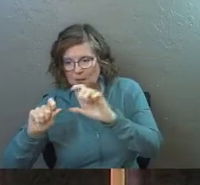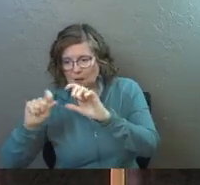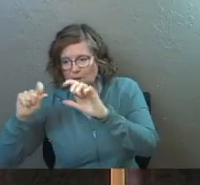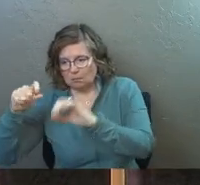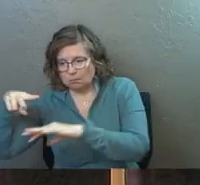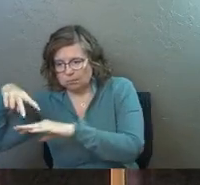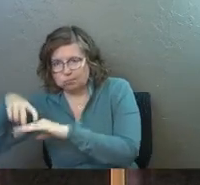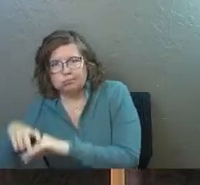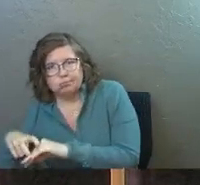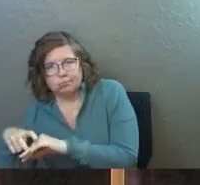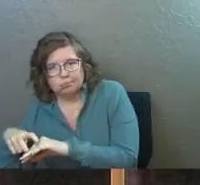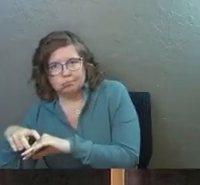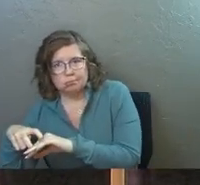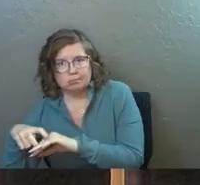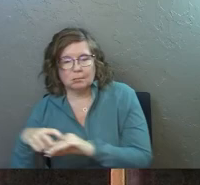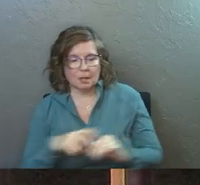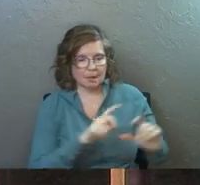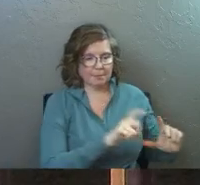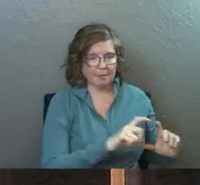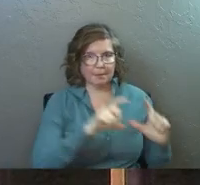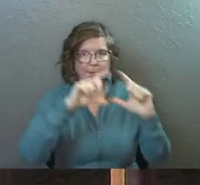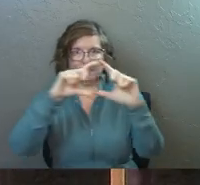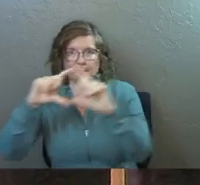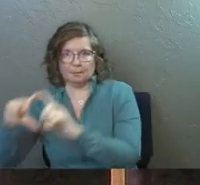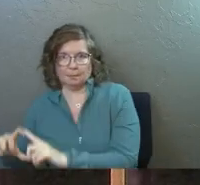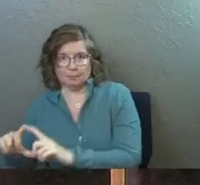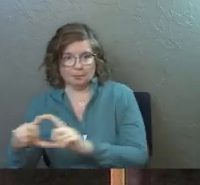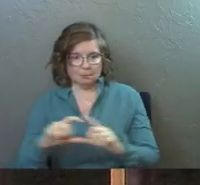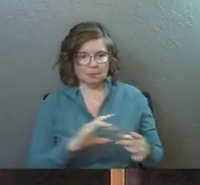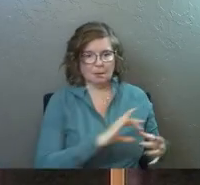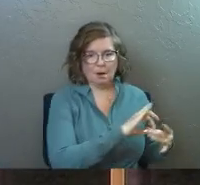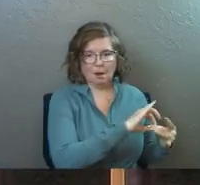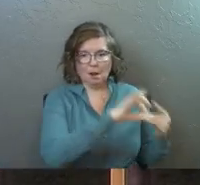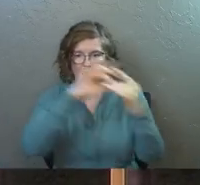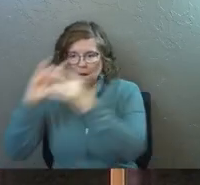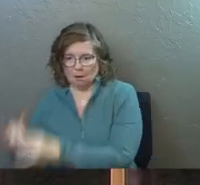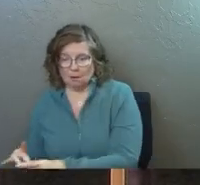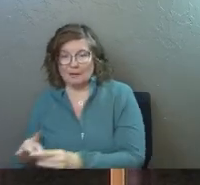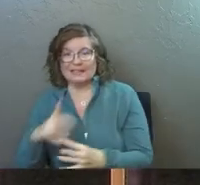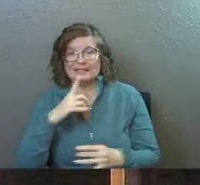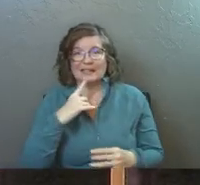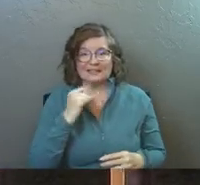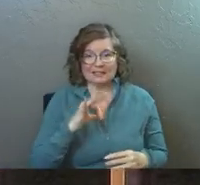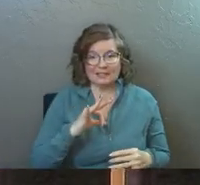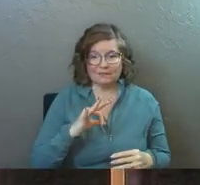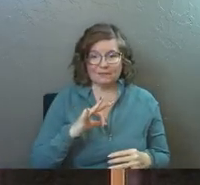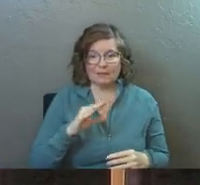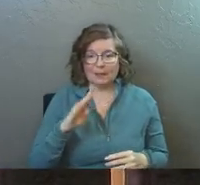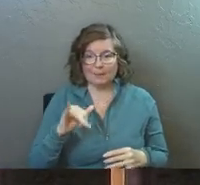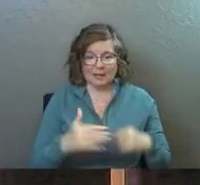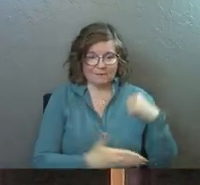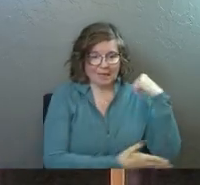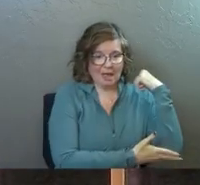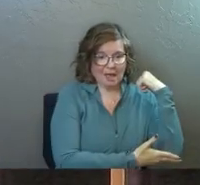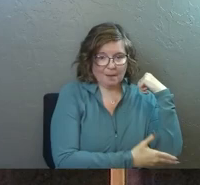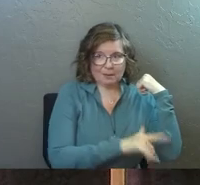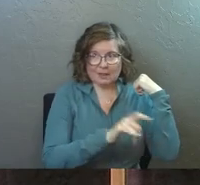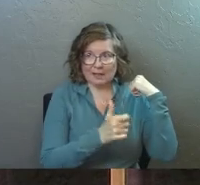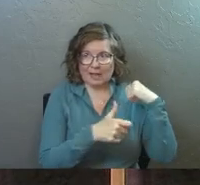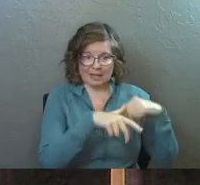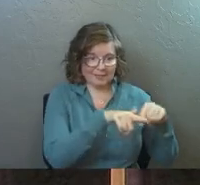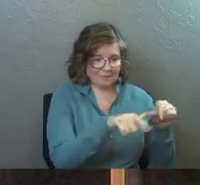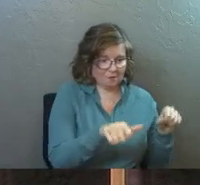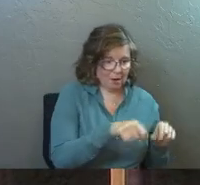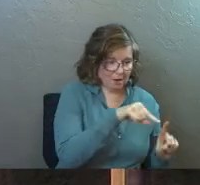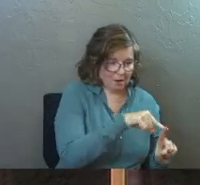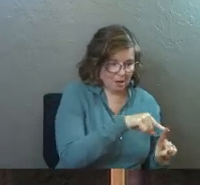Maya does with all of its math and brilliance is it says, if the elbow and the leg and the foot and everything like that's here in